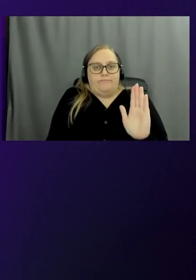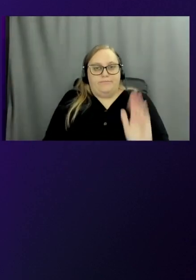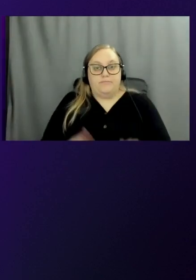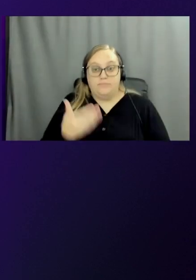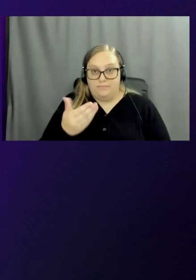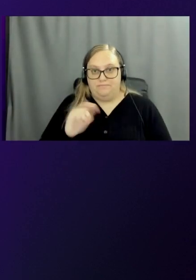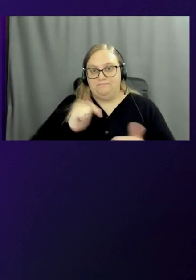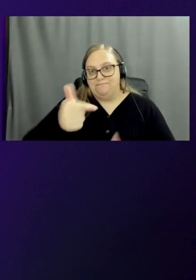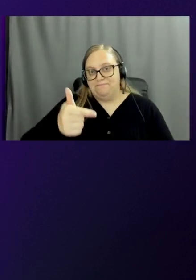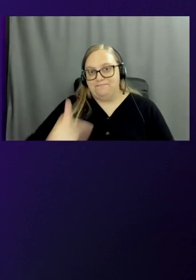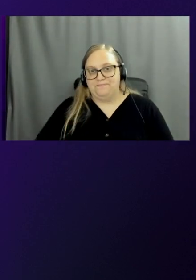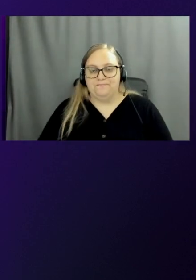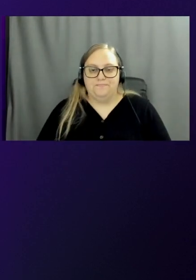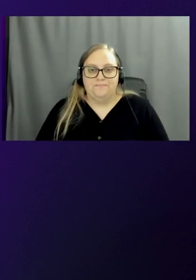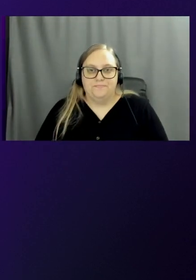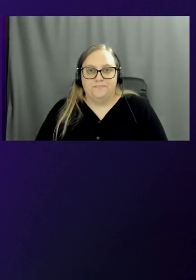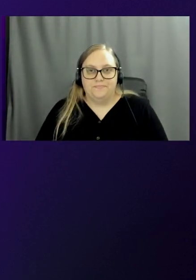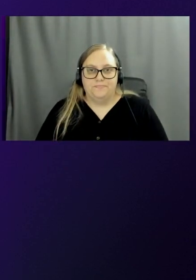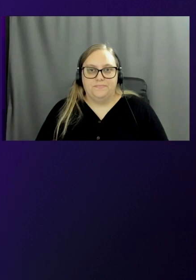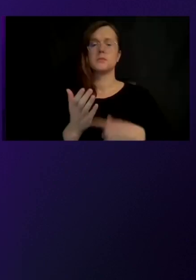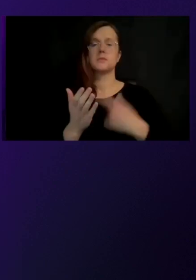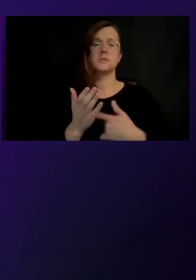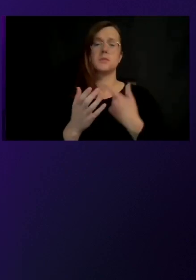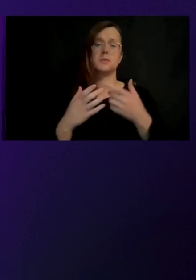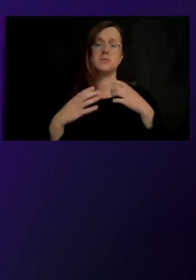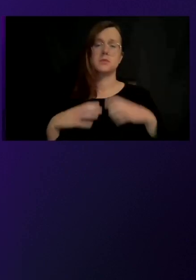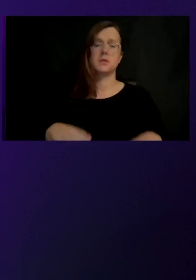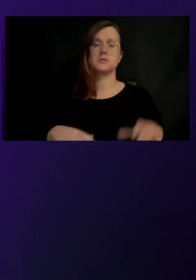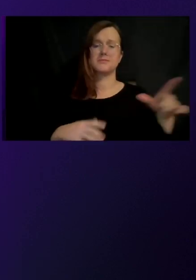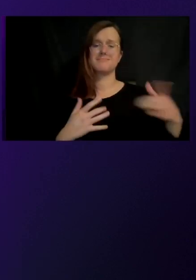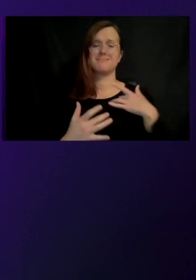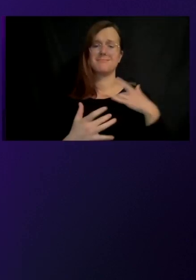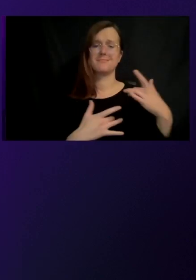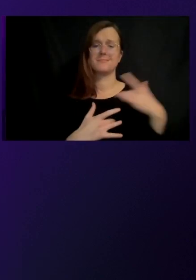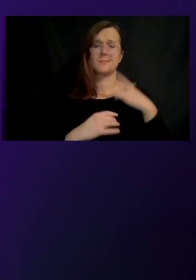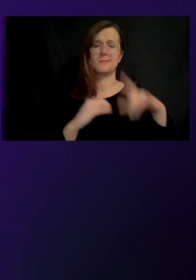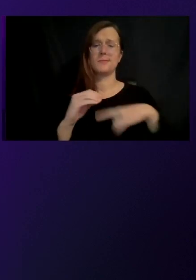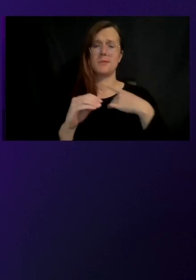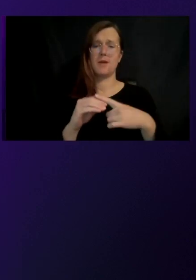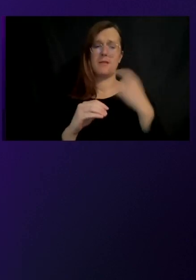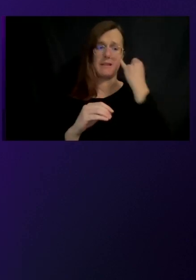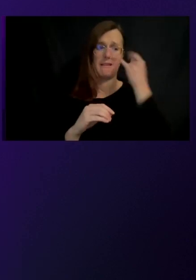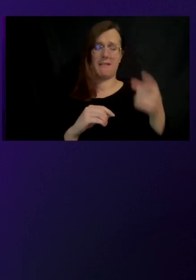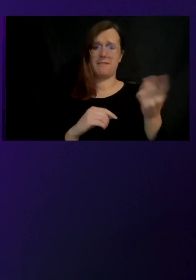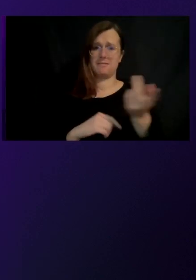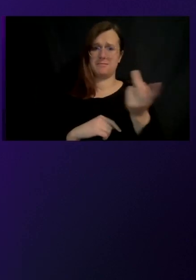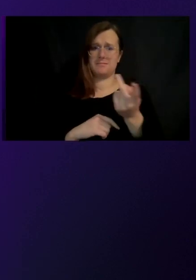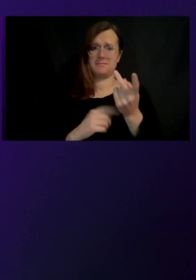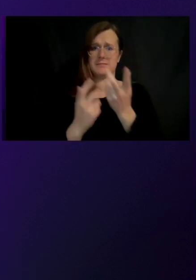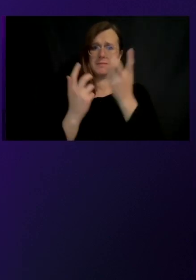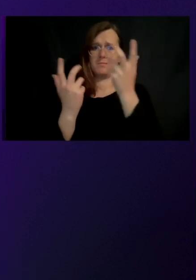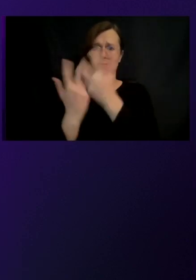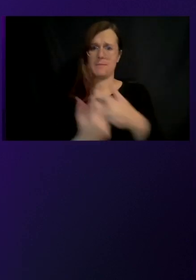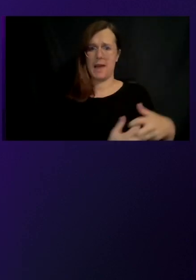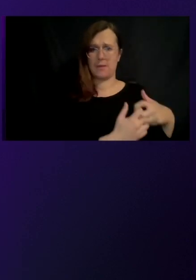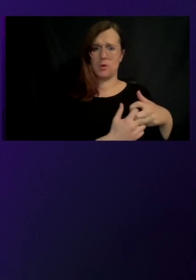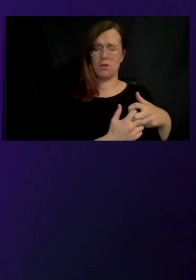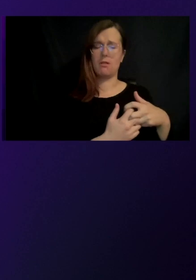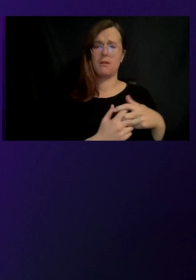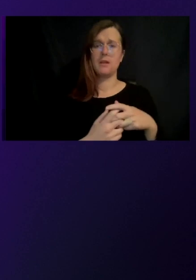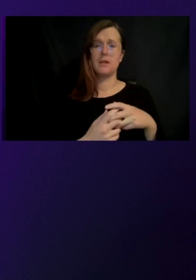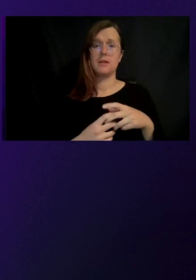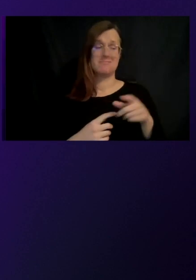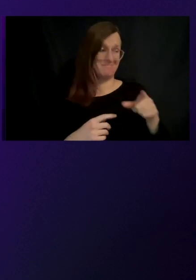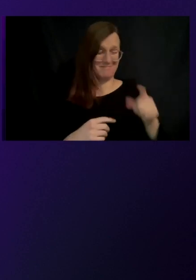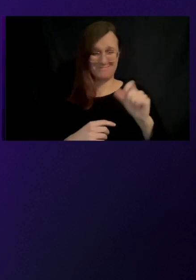the software will support Graviton and whether things are compatible? They are, but it almost always turns out